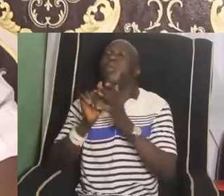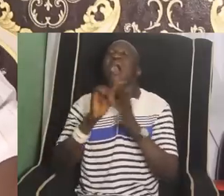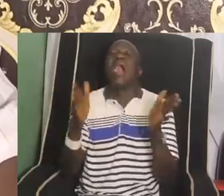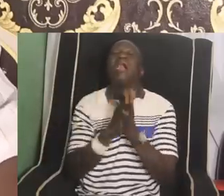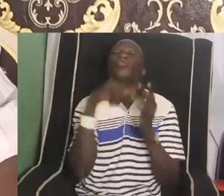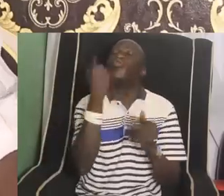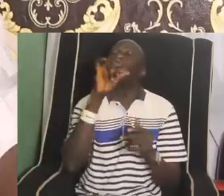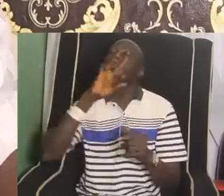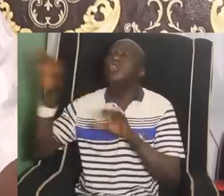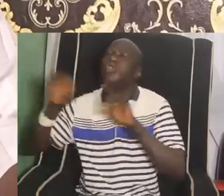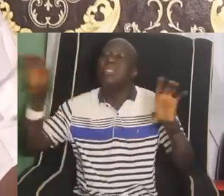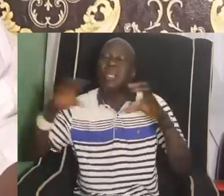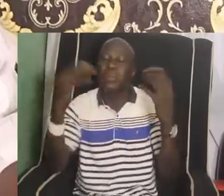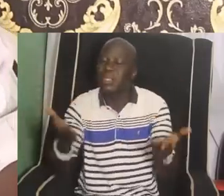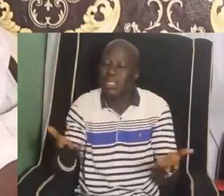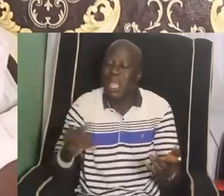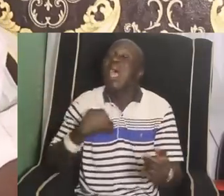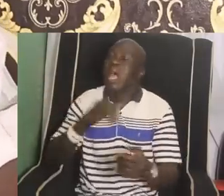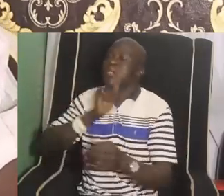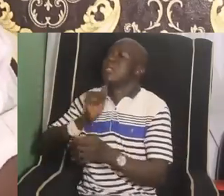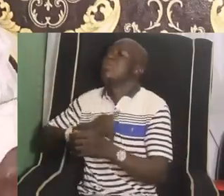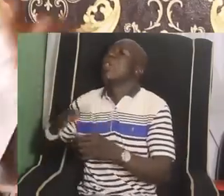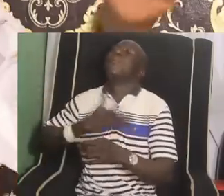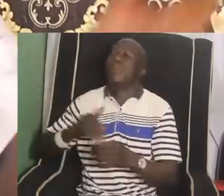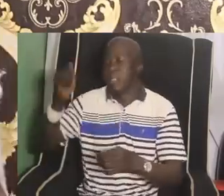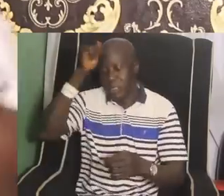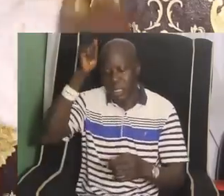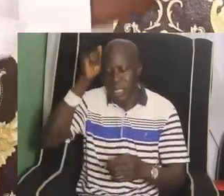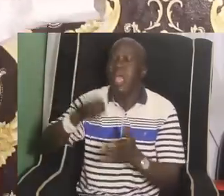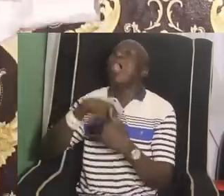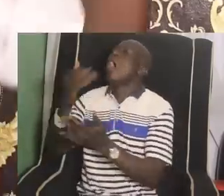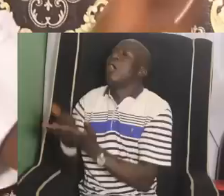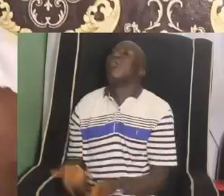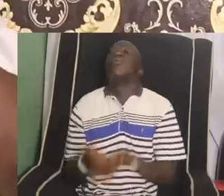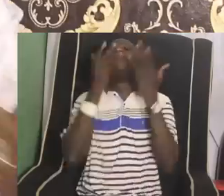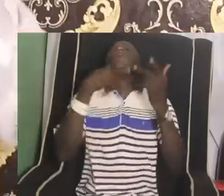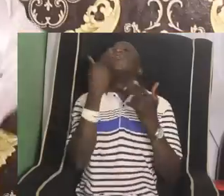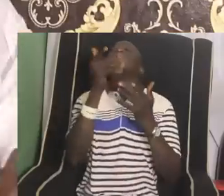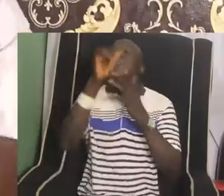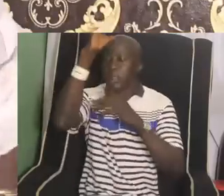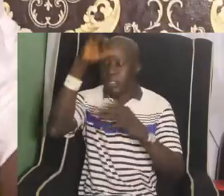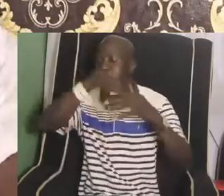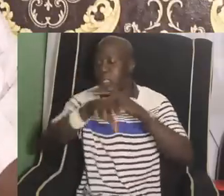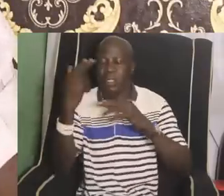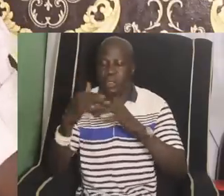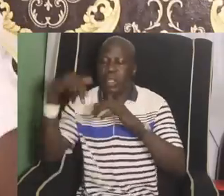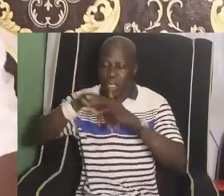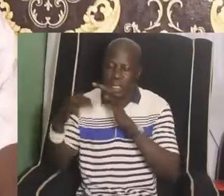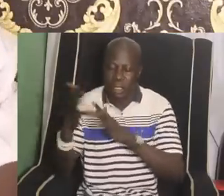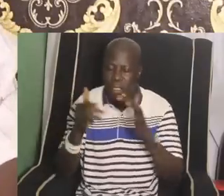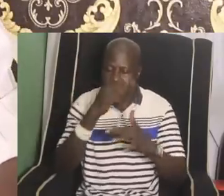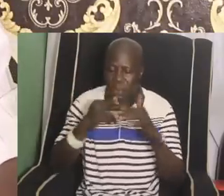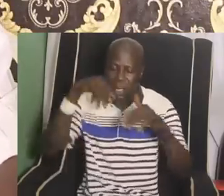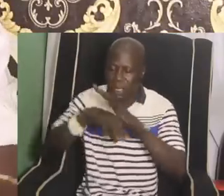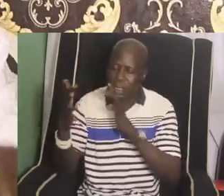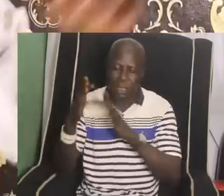many people to say who is doing the party they will say it's oluwa toyin go soke oya wa oluwa jesu oluwa jesu